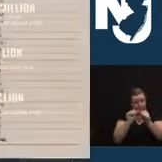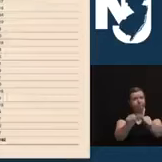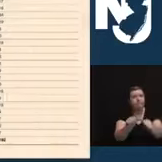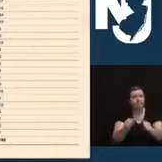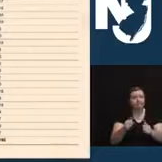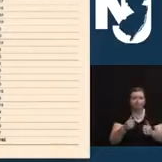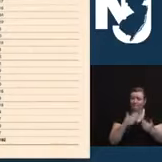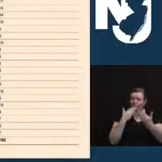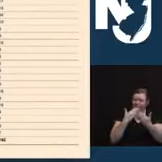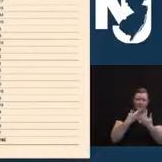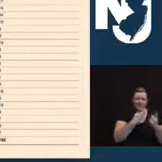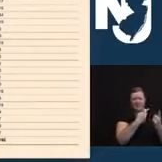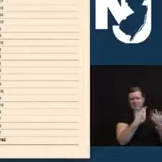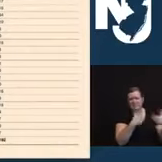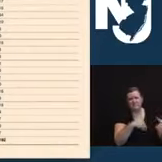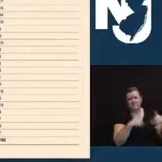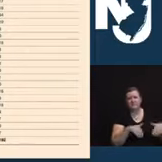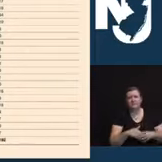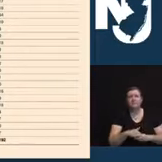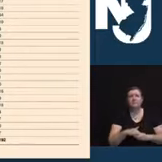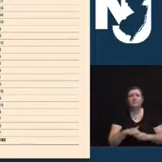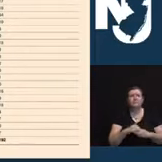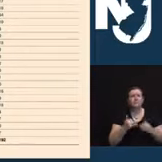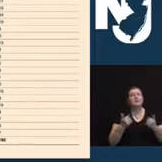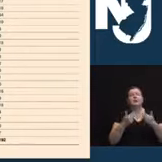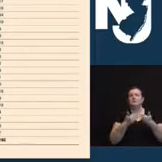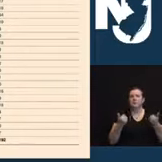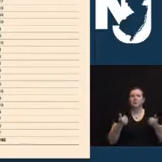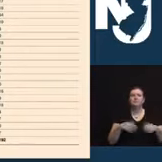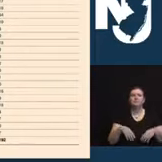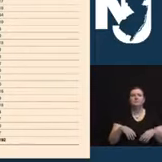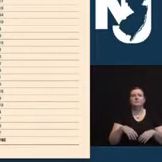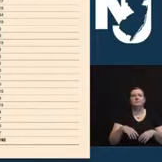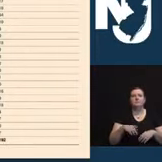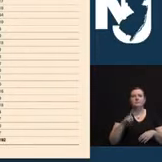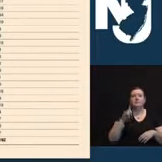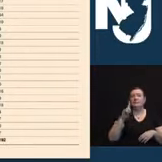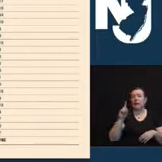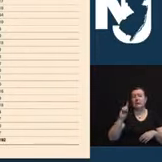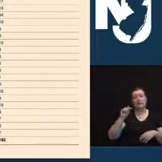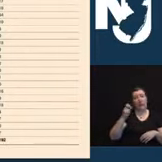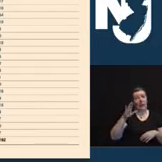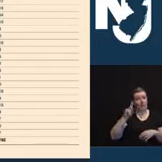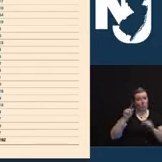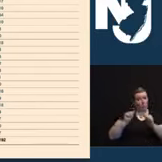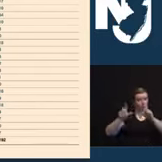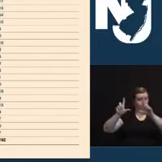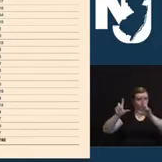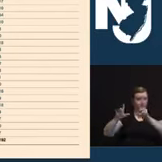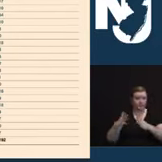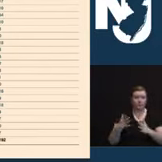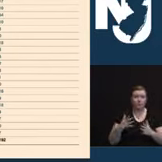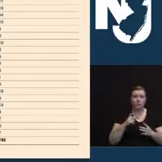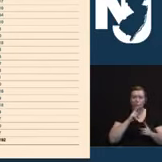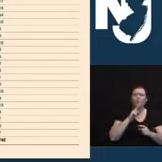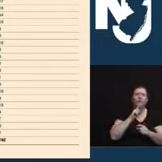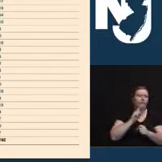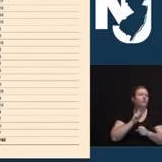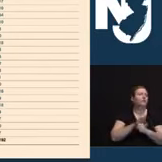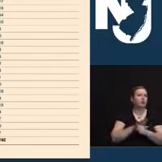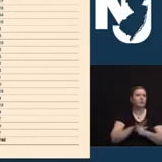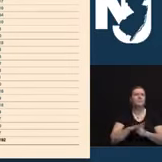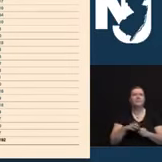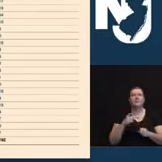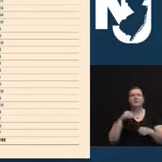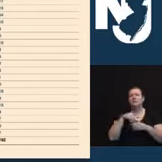we have also updated the dashboard tracking confirmed instances of in-school coronavirus transmission. Over the past week,